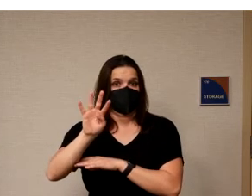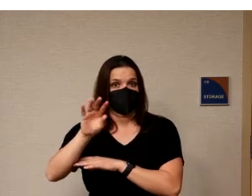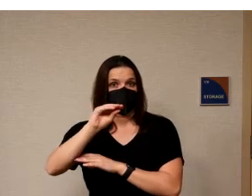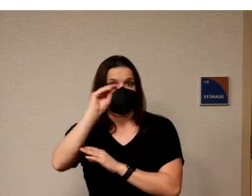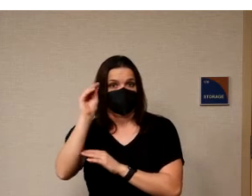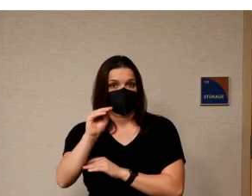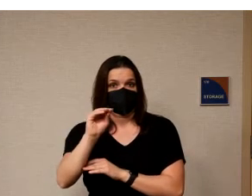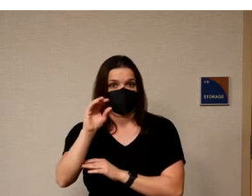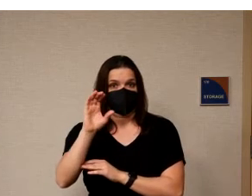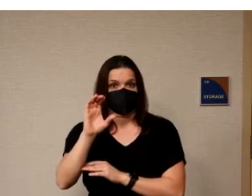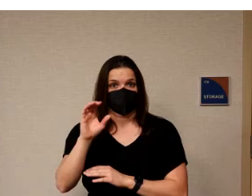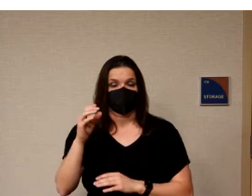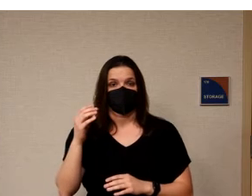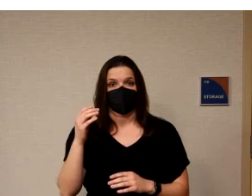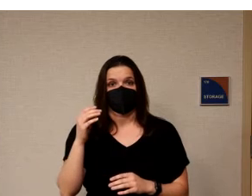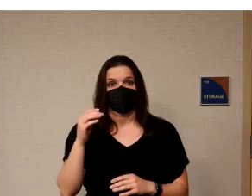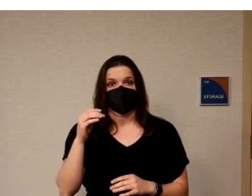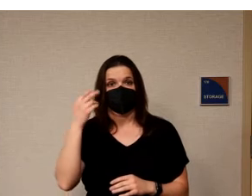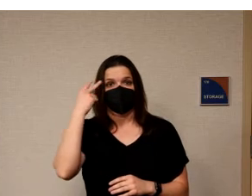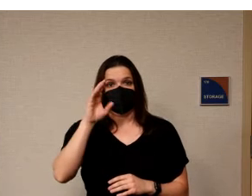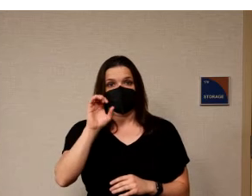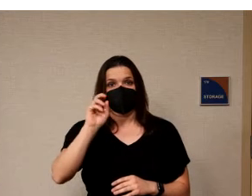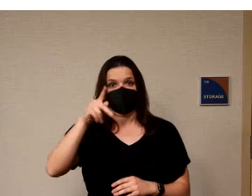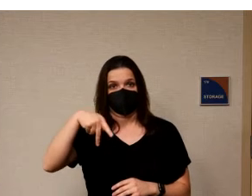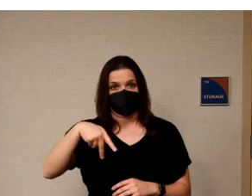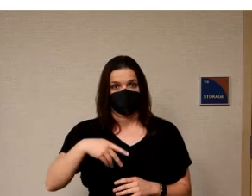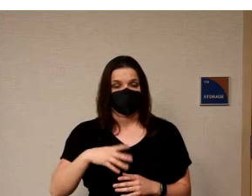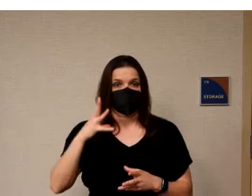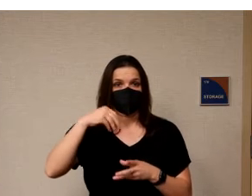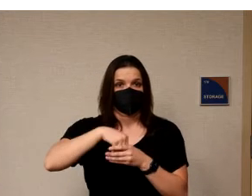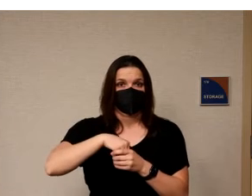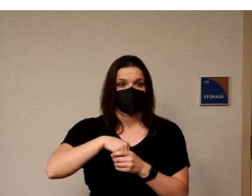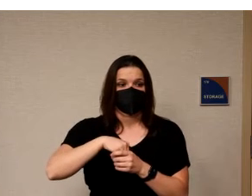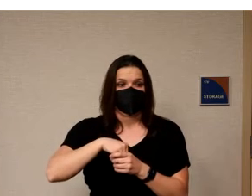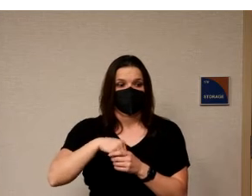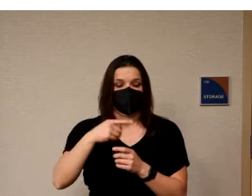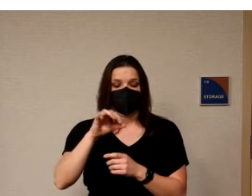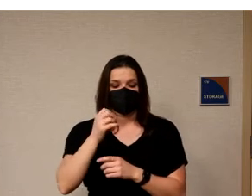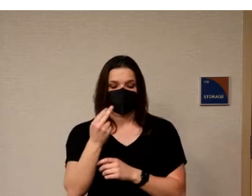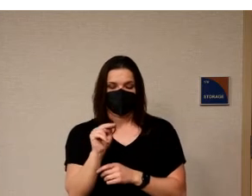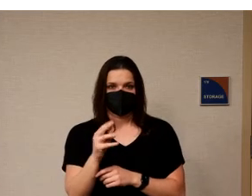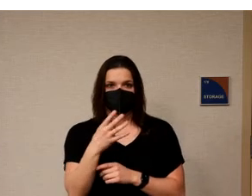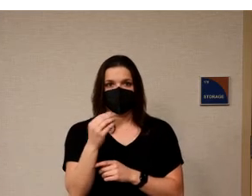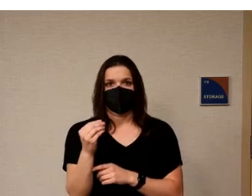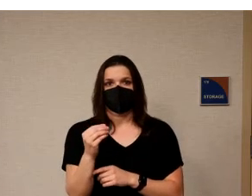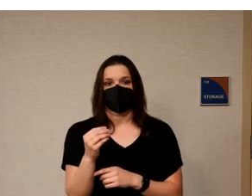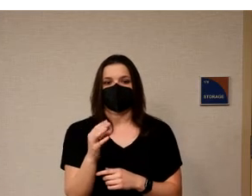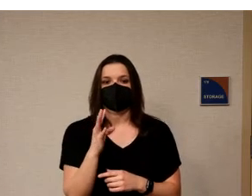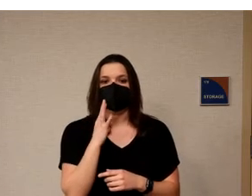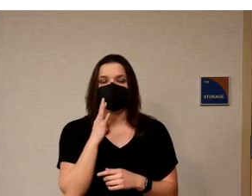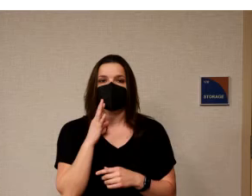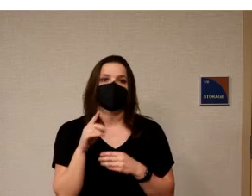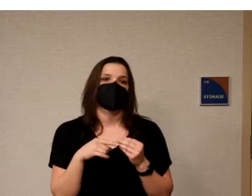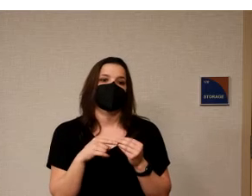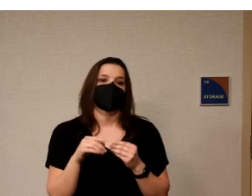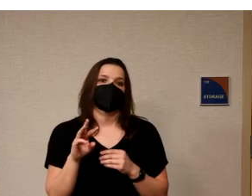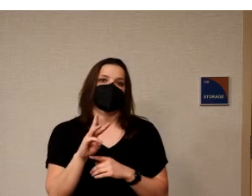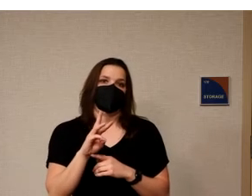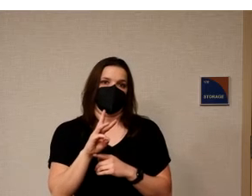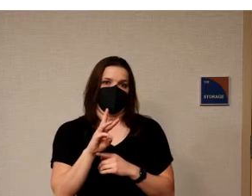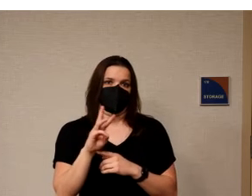31.14% Hispanic CVAP. And you can see it includes Goshen and then takes in kind of the